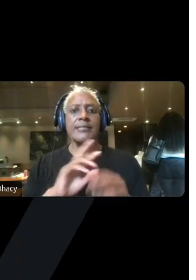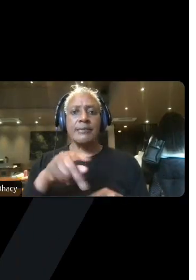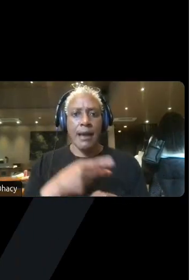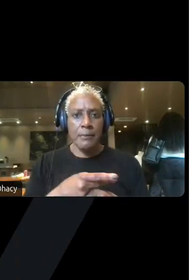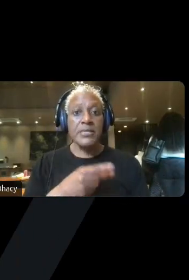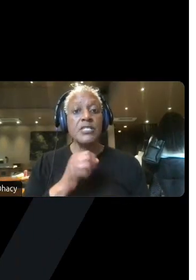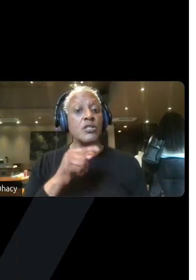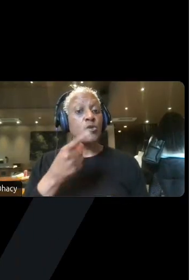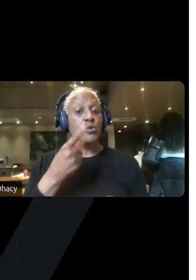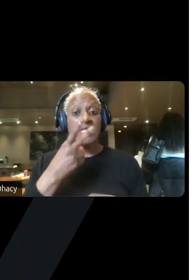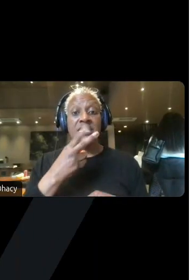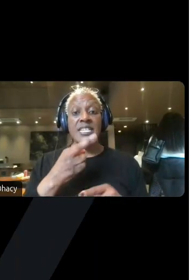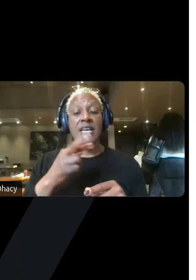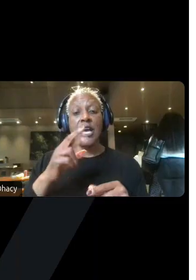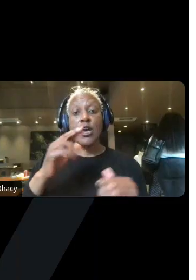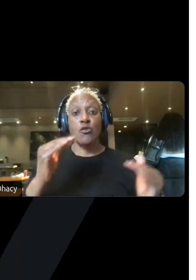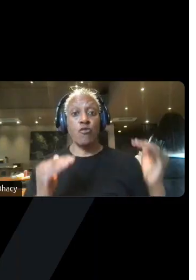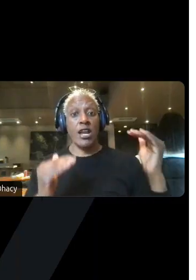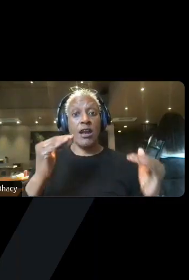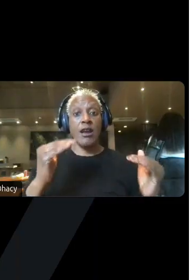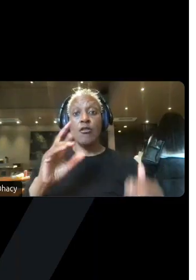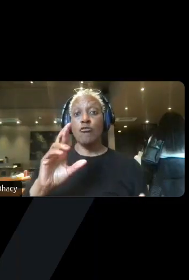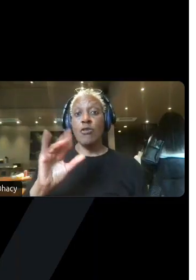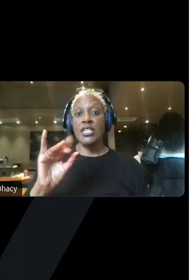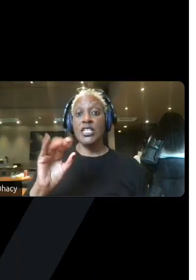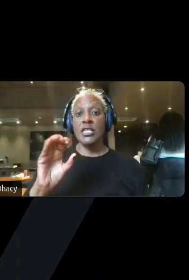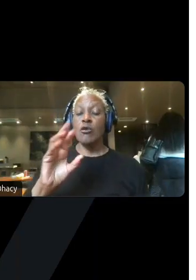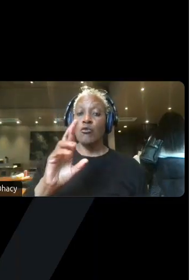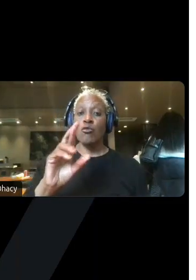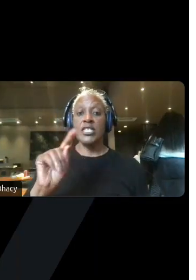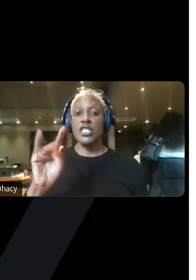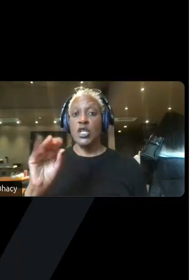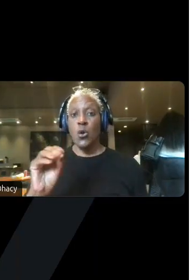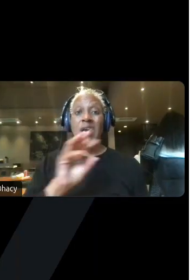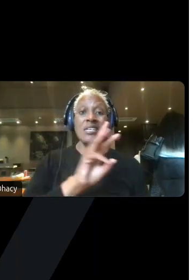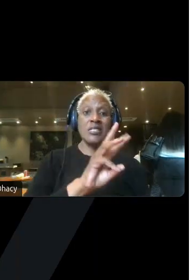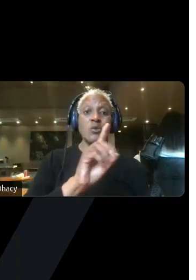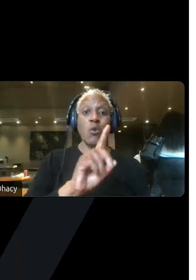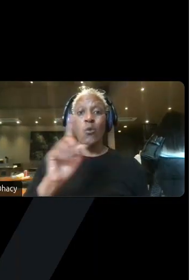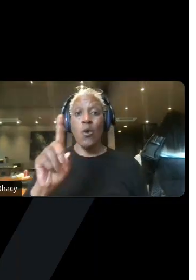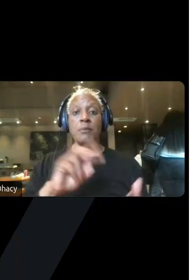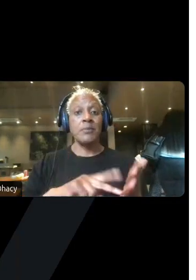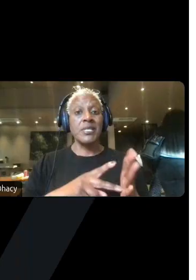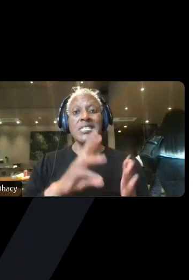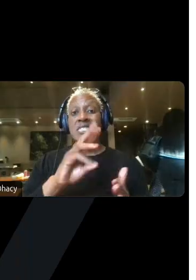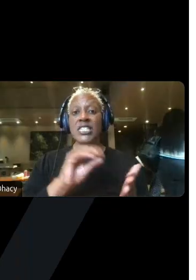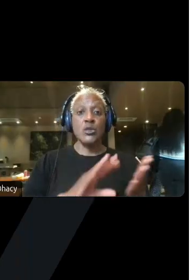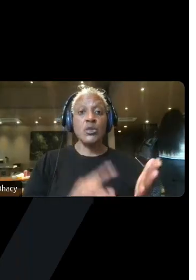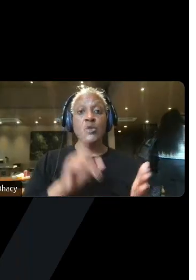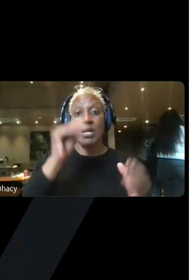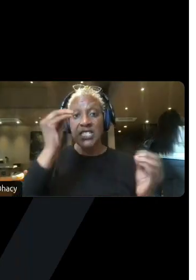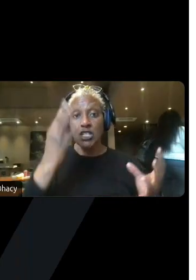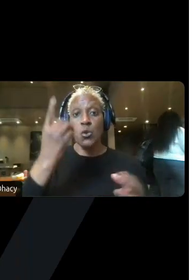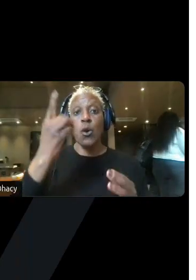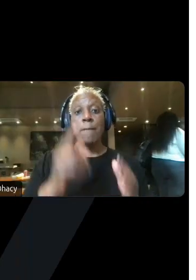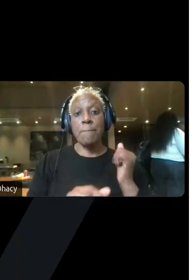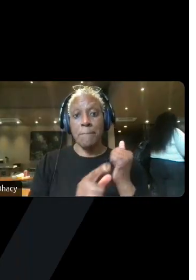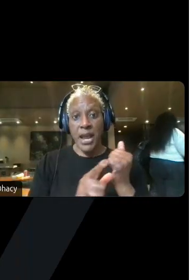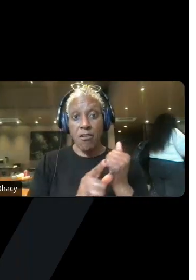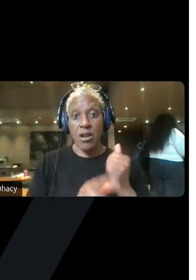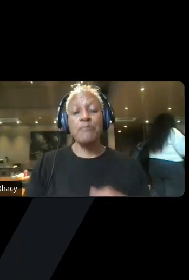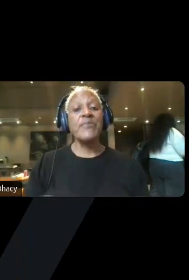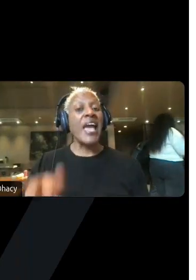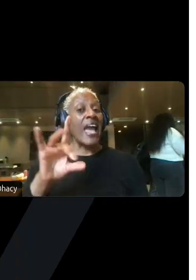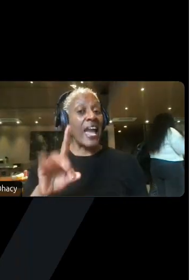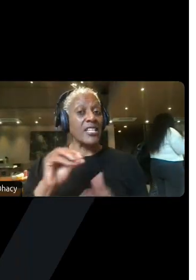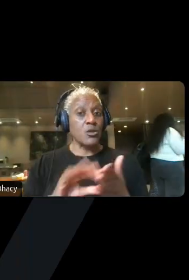ratios, and then it breaks down what that ratio means. So a 6:1+1 is 6 students, 1 teacher, 1 para. You have 8 students,